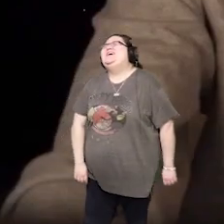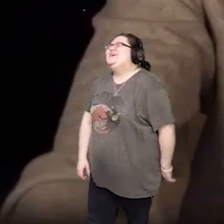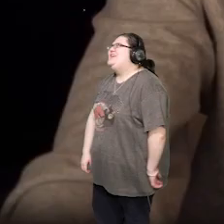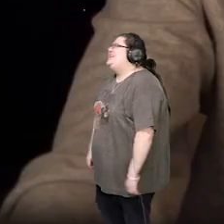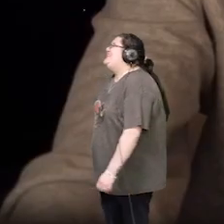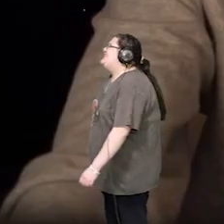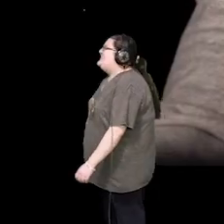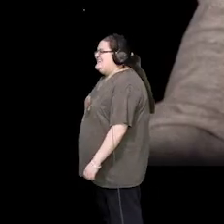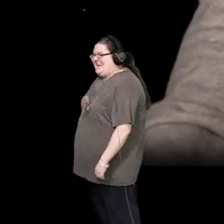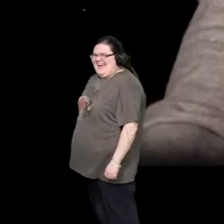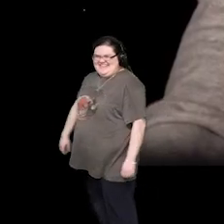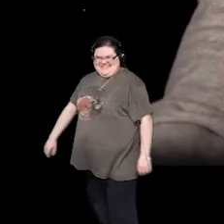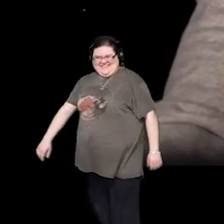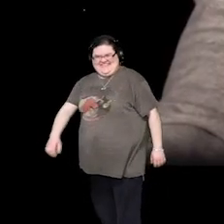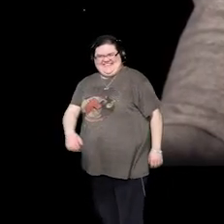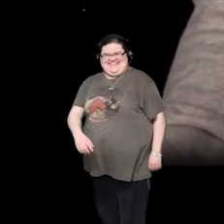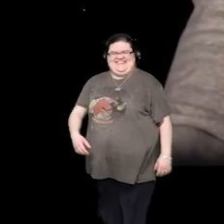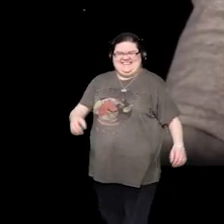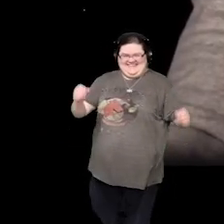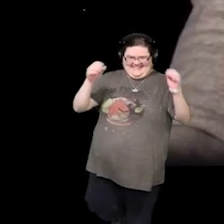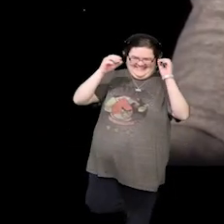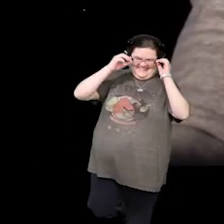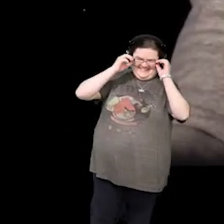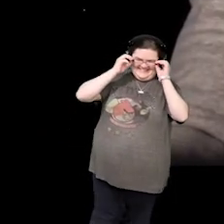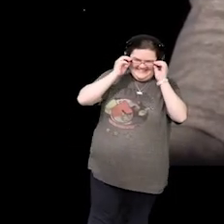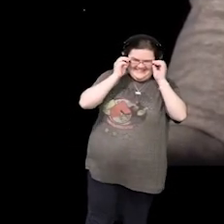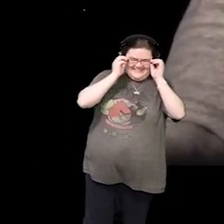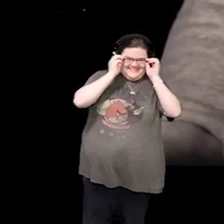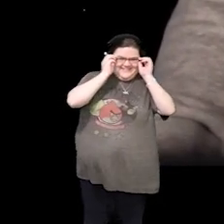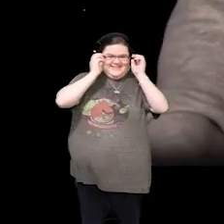didn't know what Ella was.